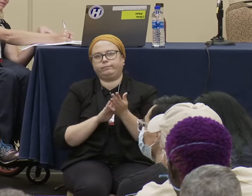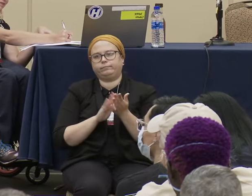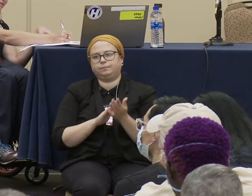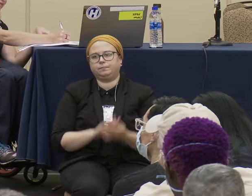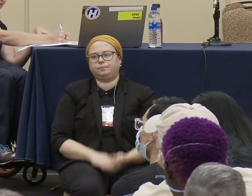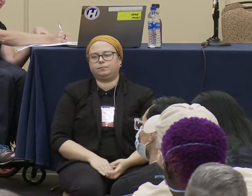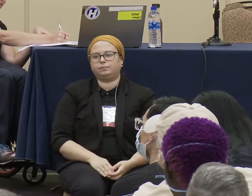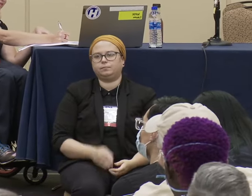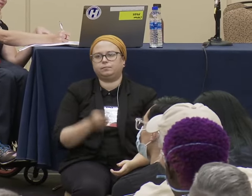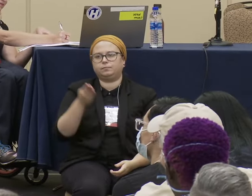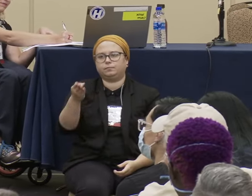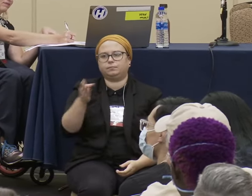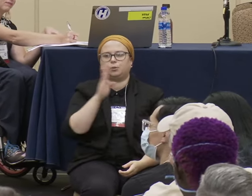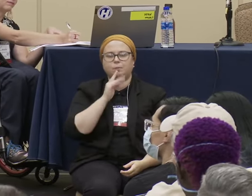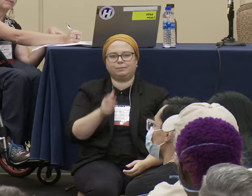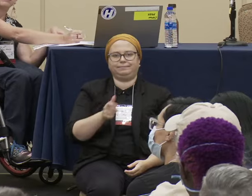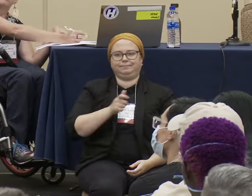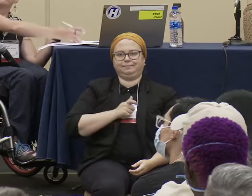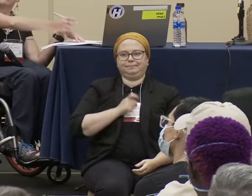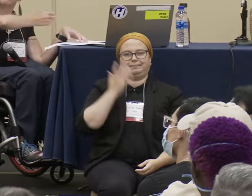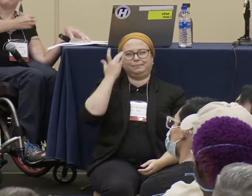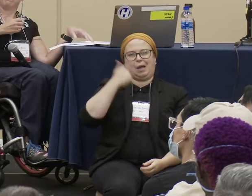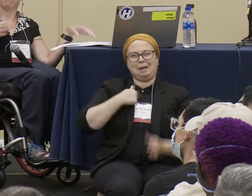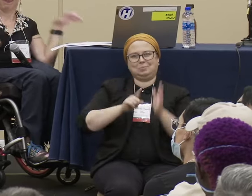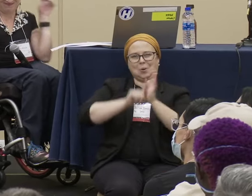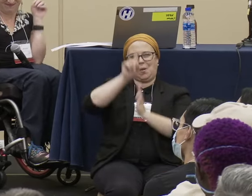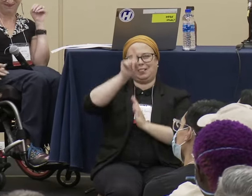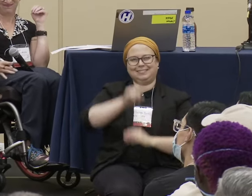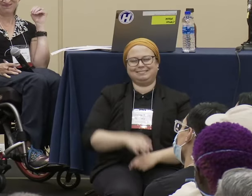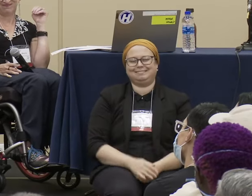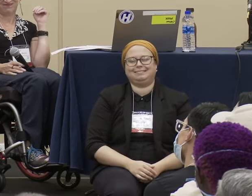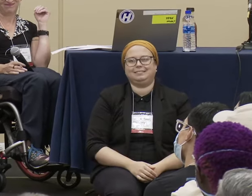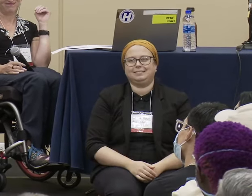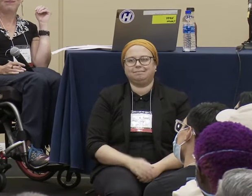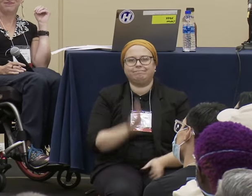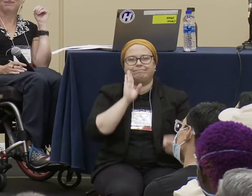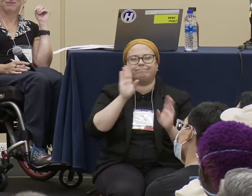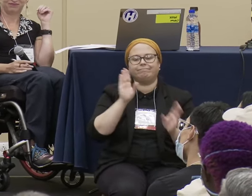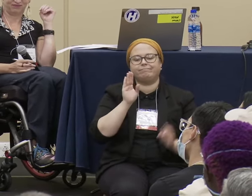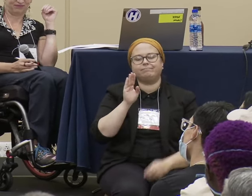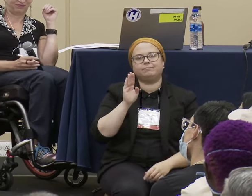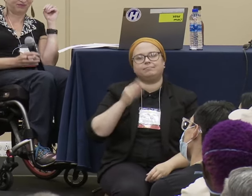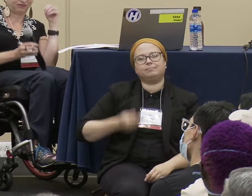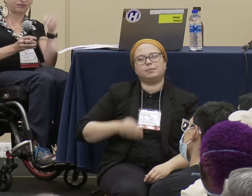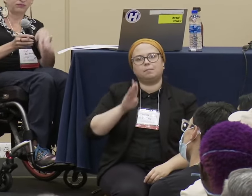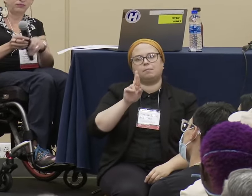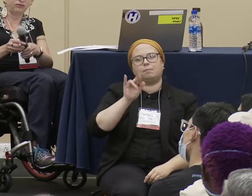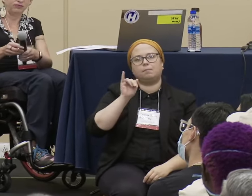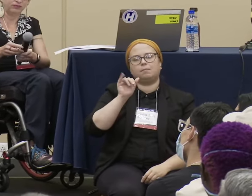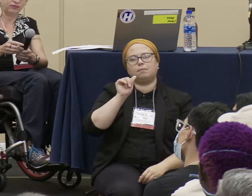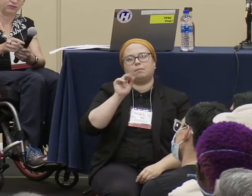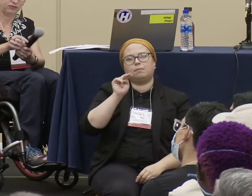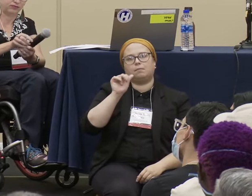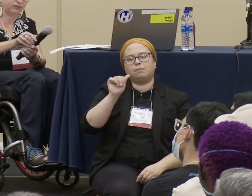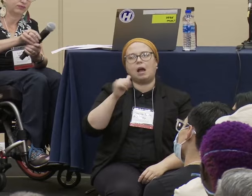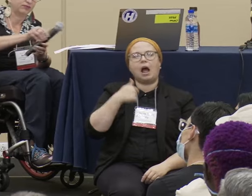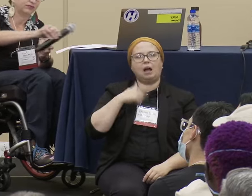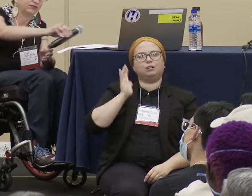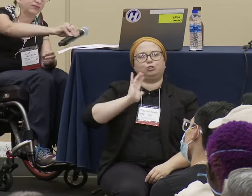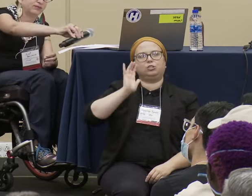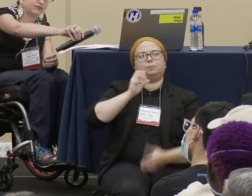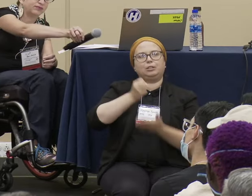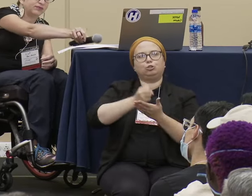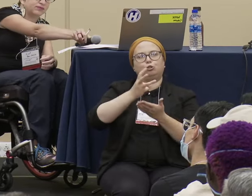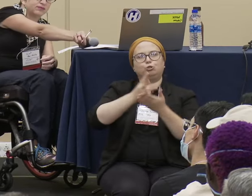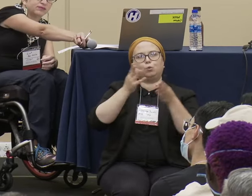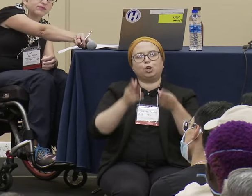I'm just gonna take the mic out because I'm tall. But hi, I'm Brianna. I'm an ex-social worker who now